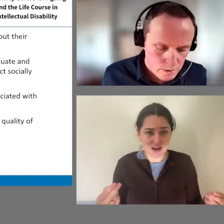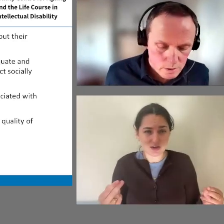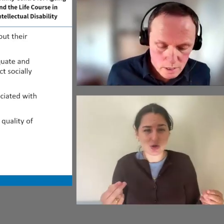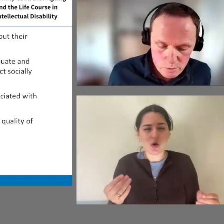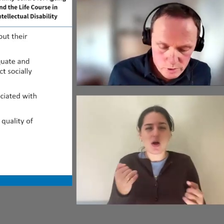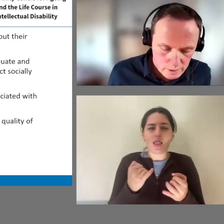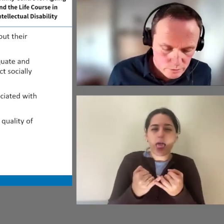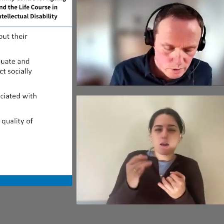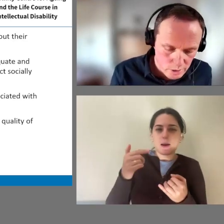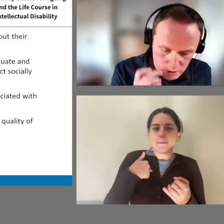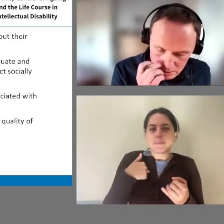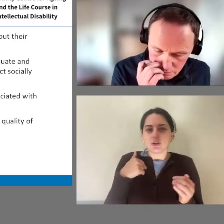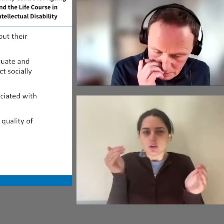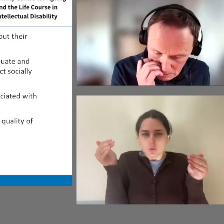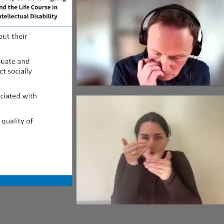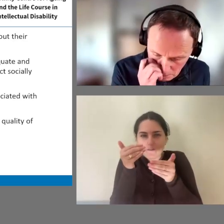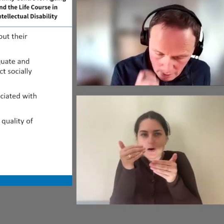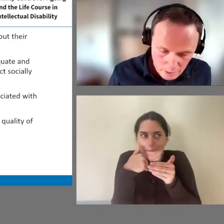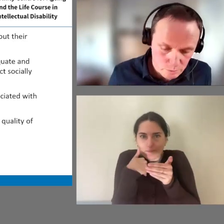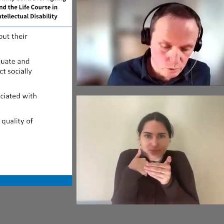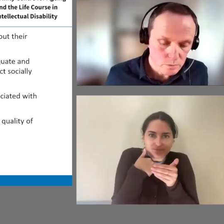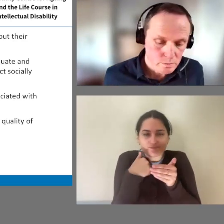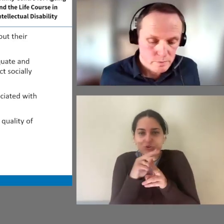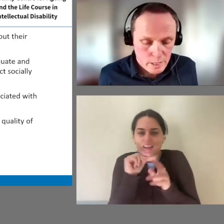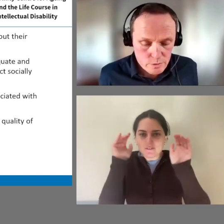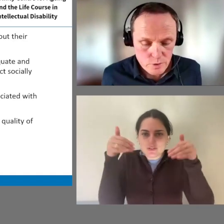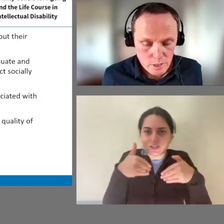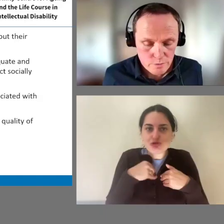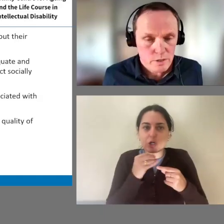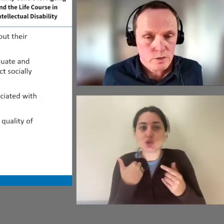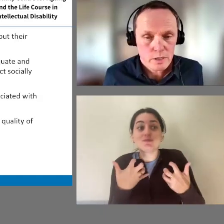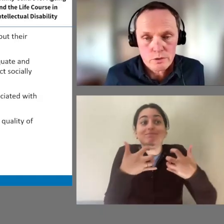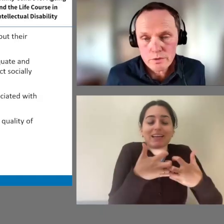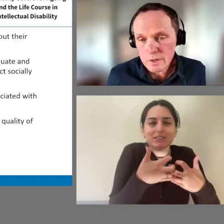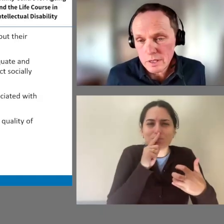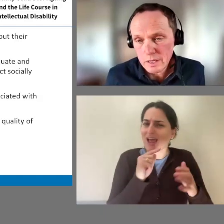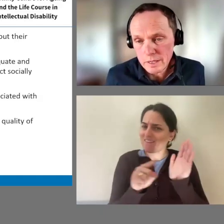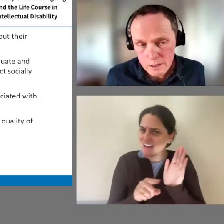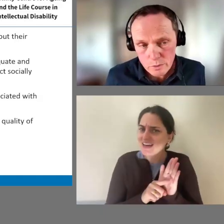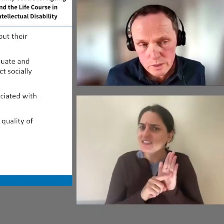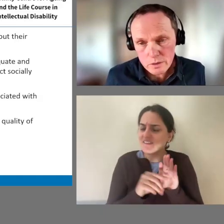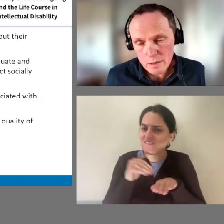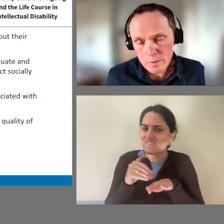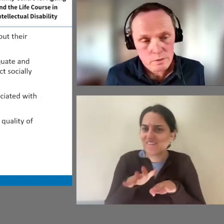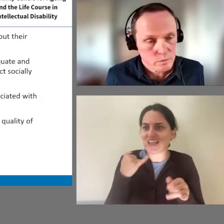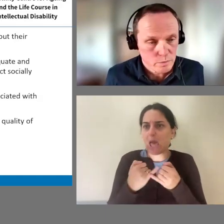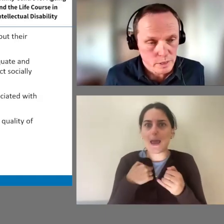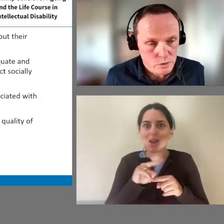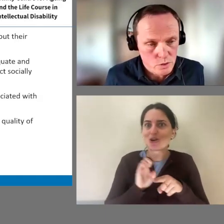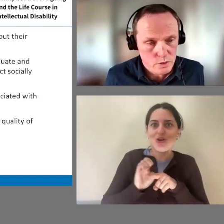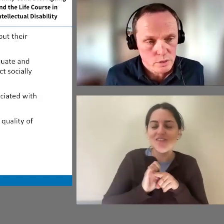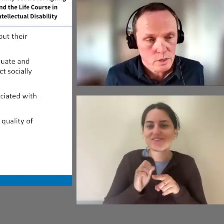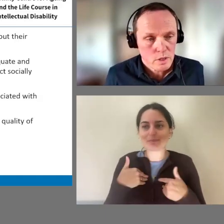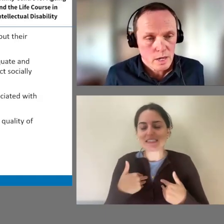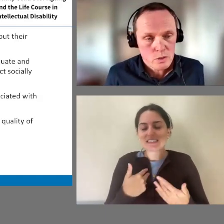Camouflaging as a protective strategy to fit in had both negative side effects, including feeling inadequate and being